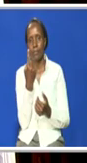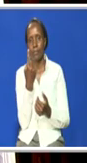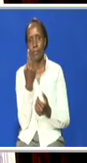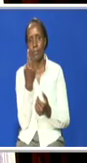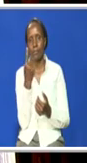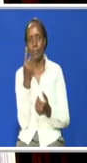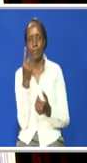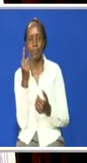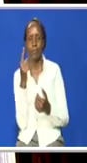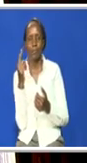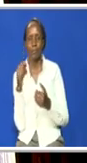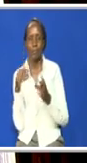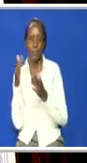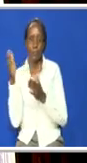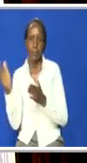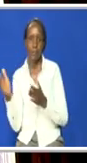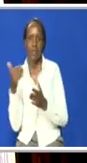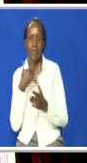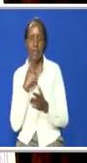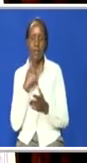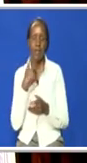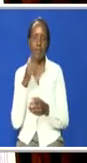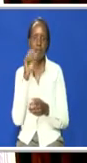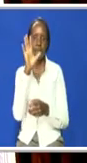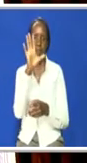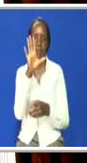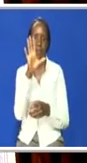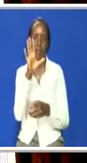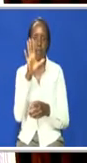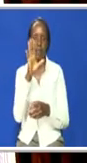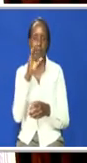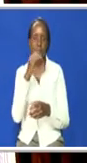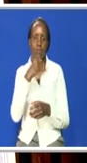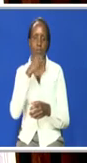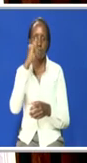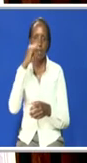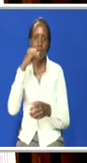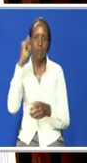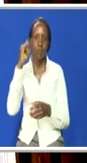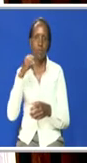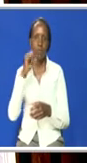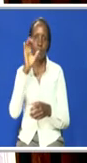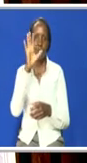I have five. So I draw five balls.